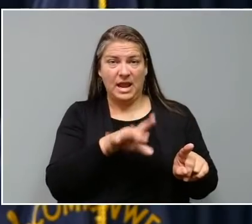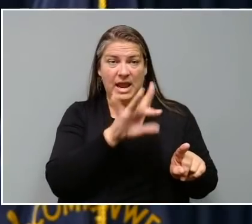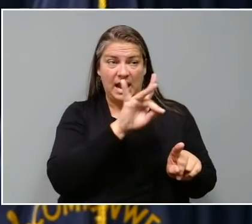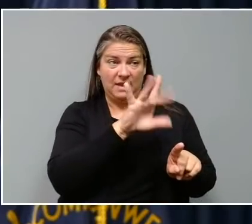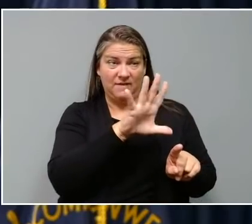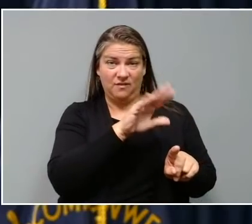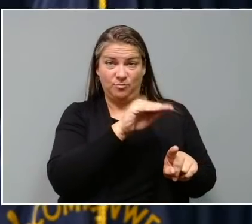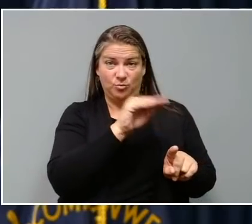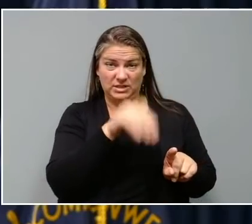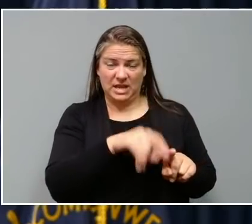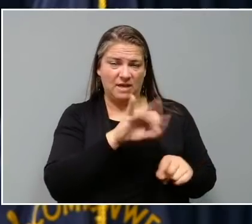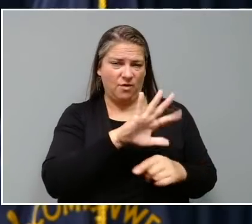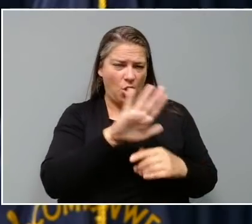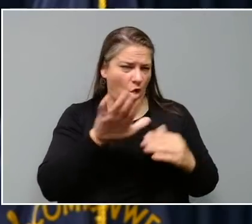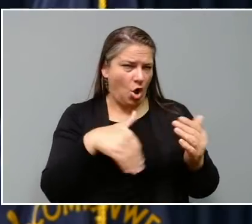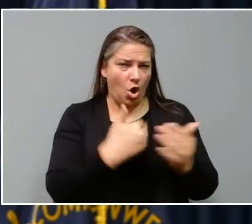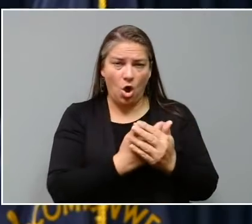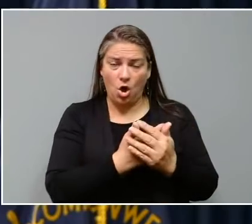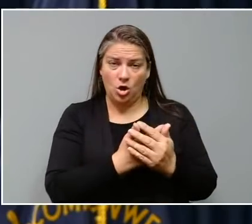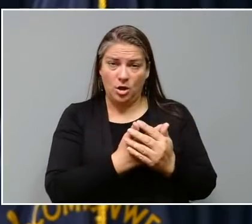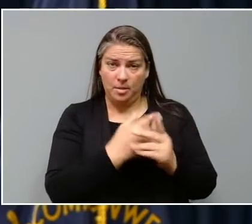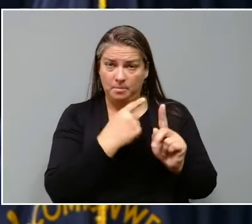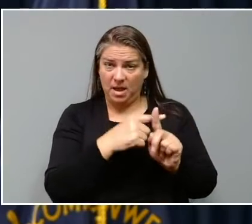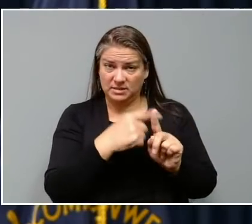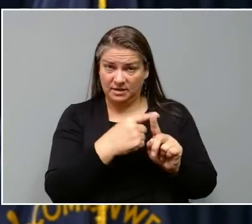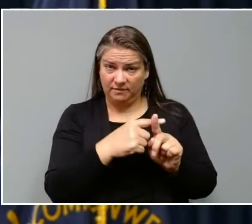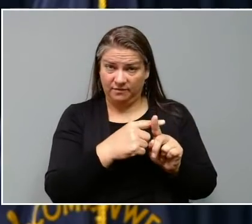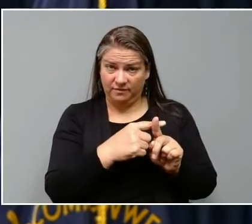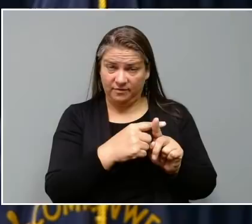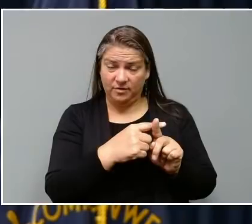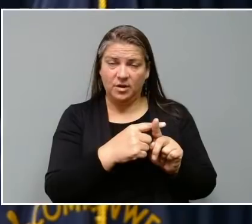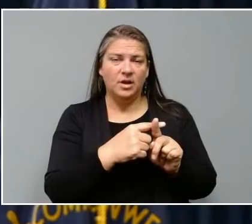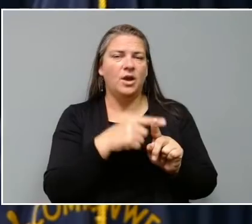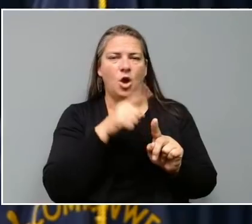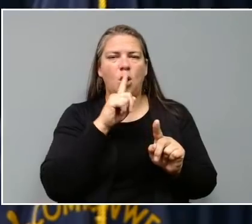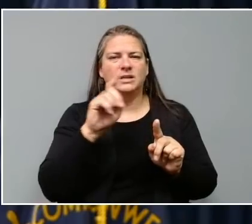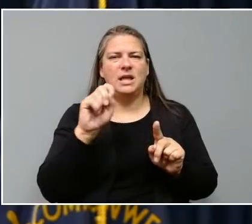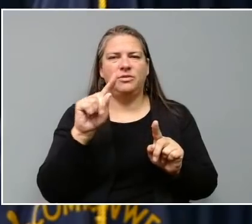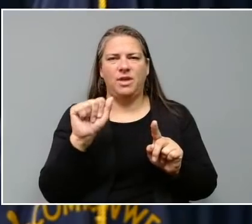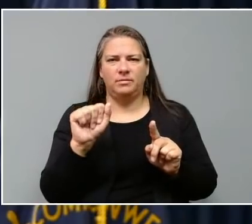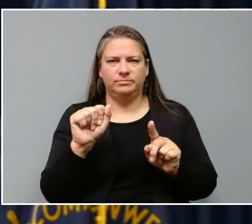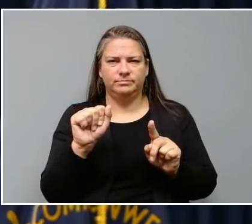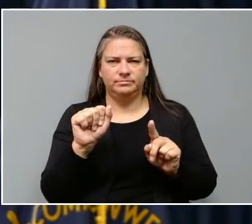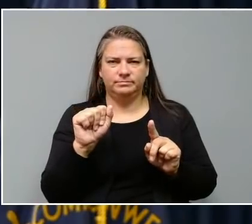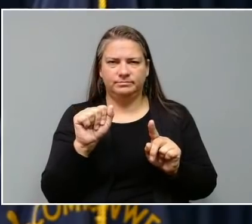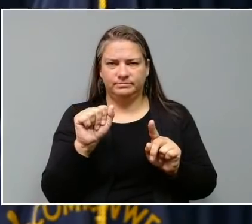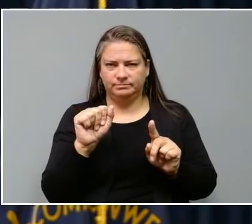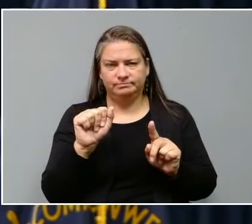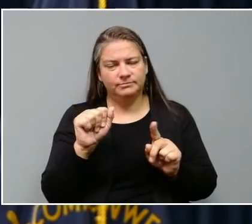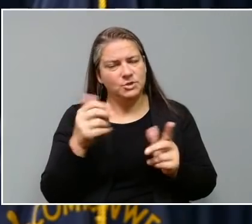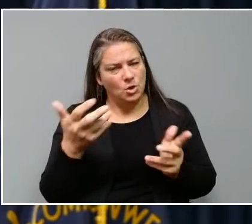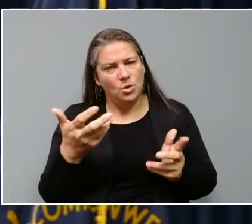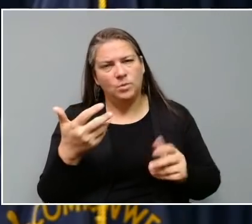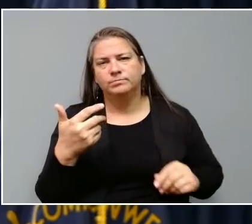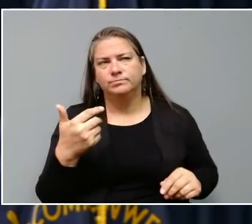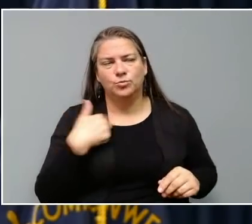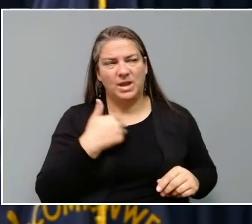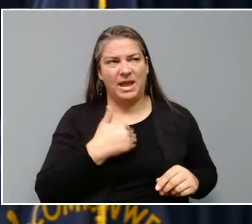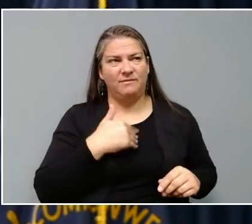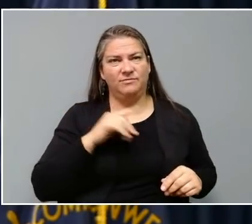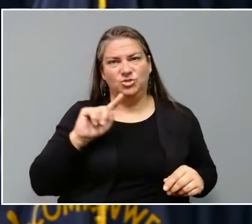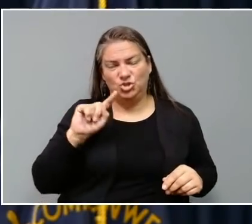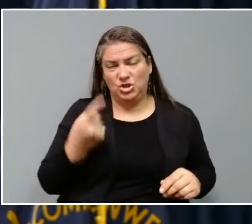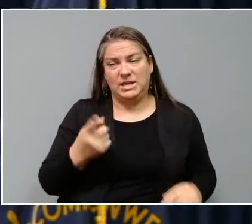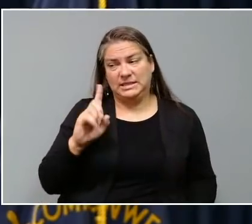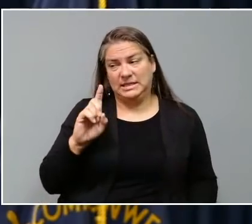of all cases when we do the genomic sequencing are Delta variant. So we pretty much have just Delta